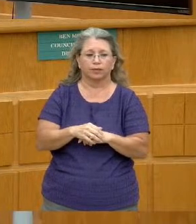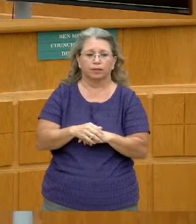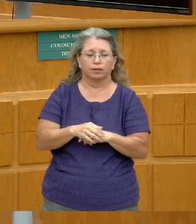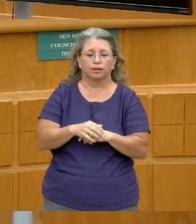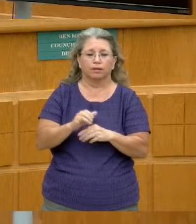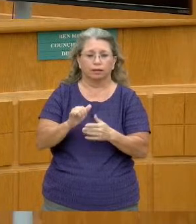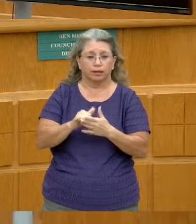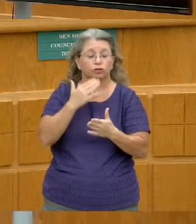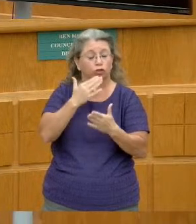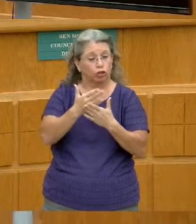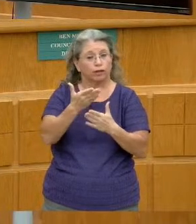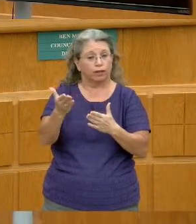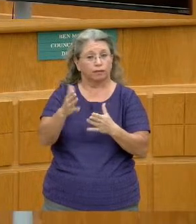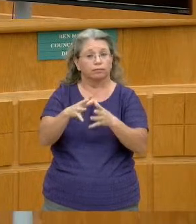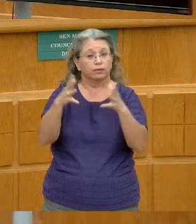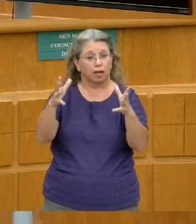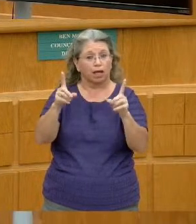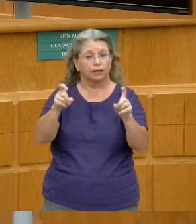There's a lot of tests being performed.